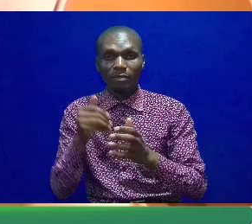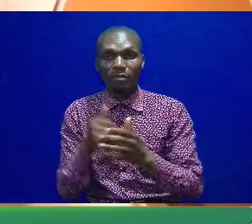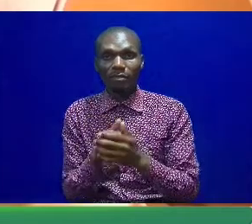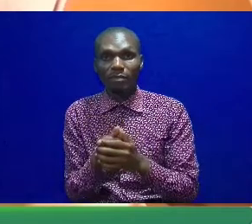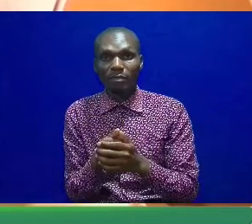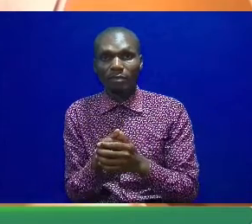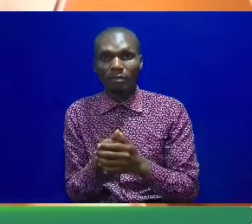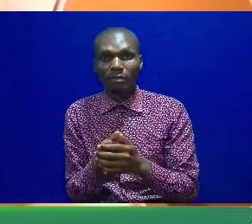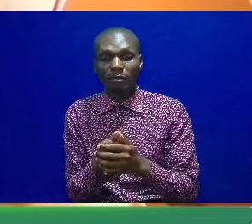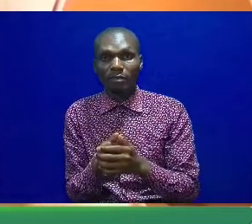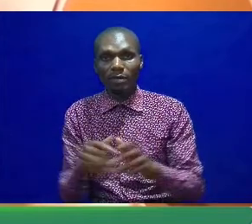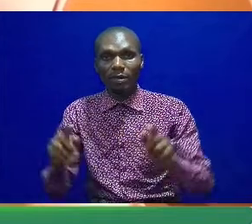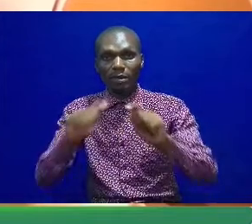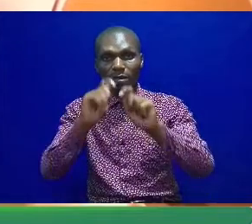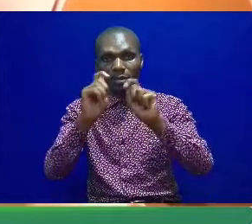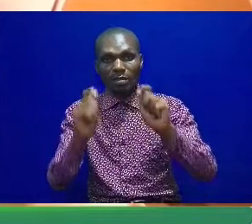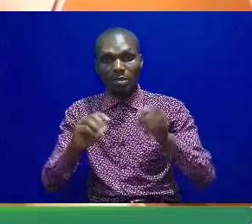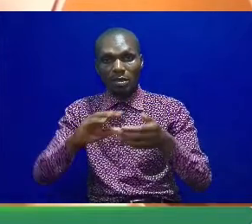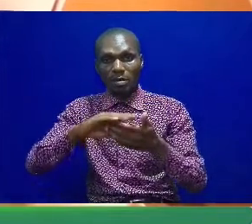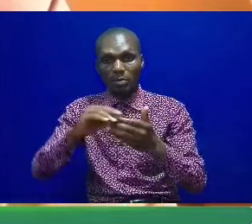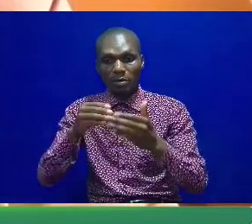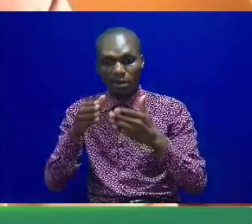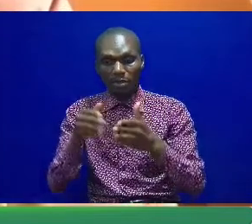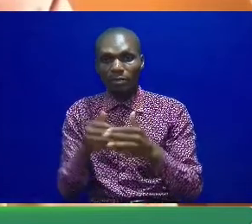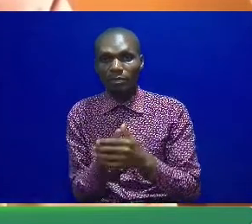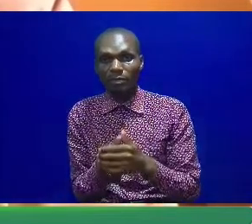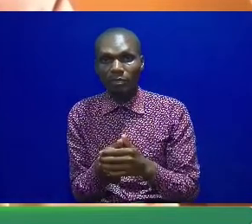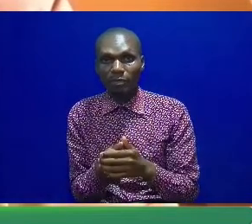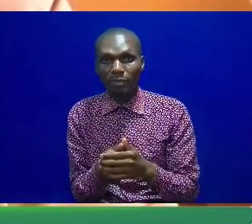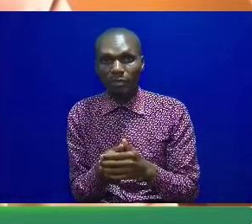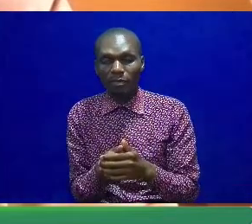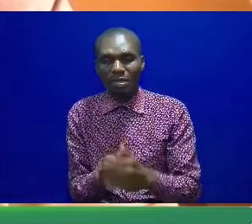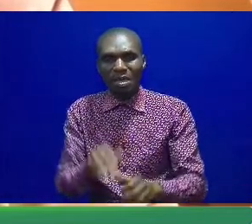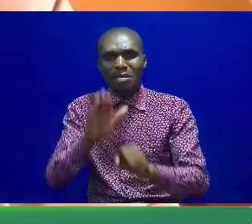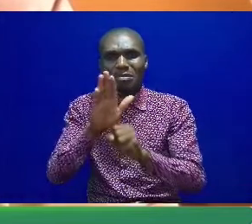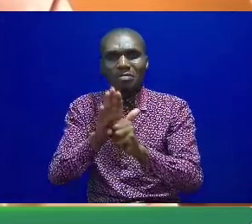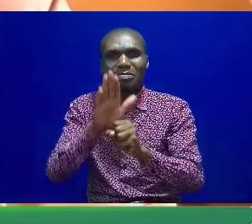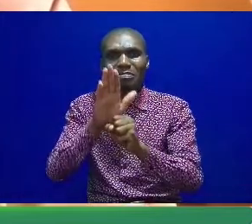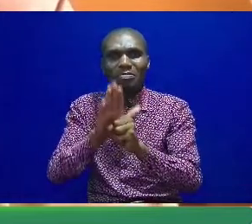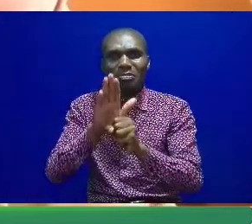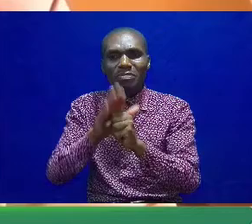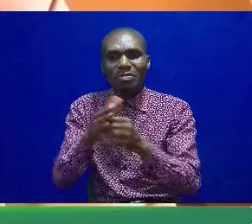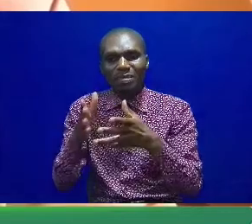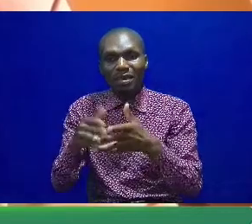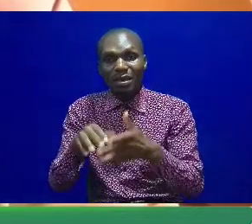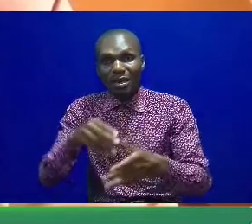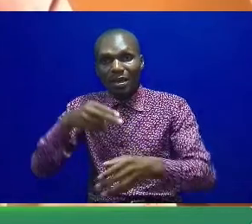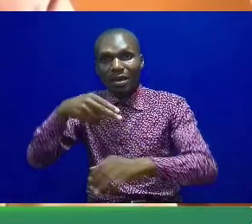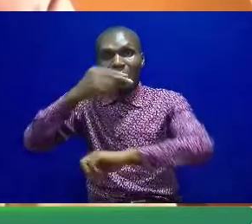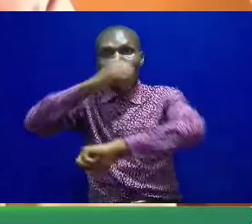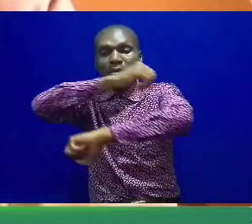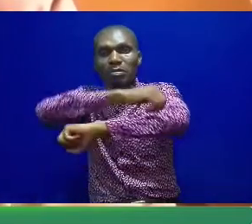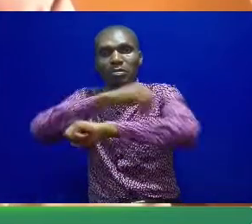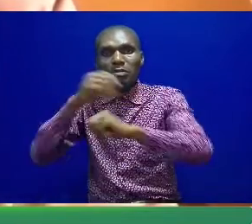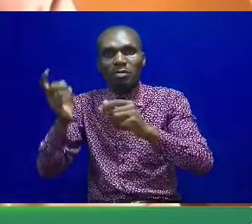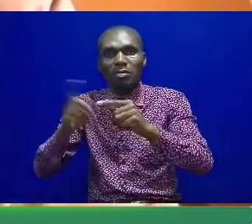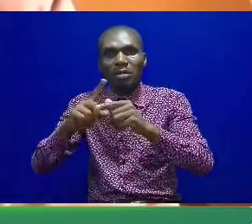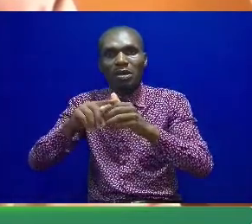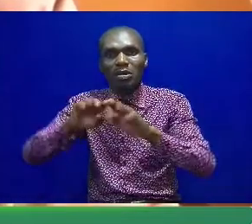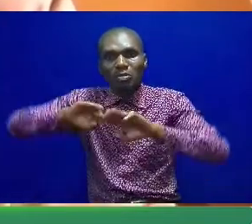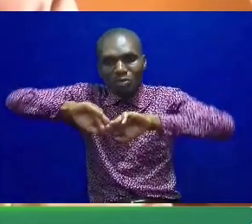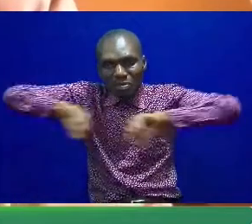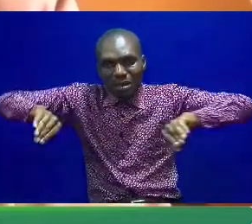for setting a task force on educational reforms There is a lot of congestion in the secondary schools so to ease the